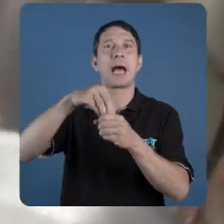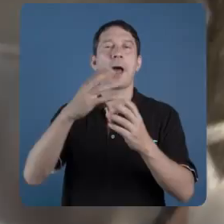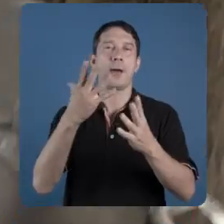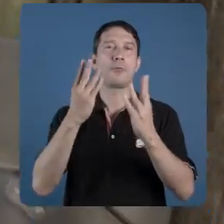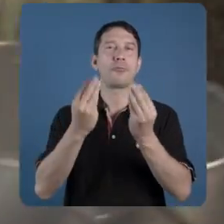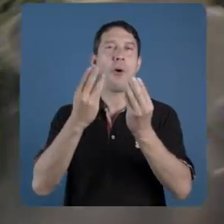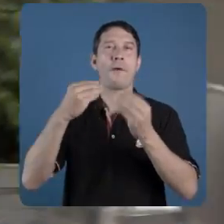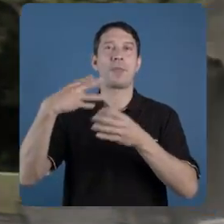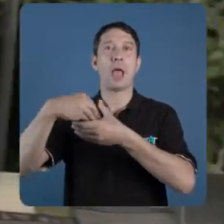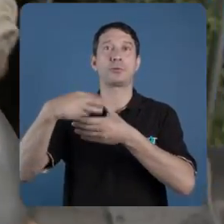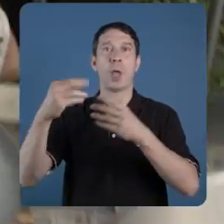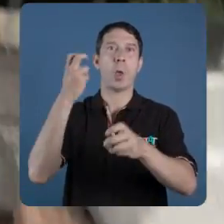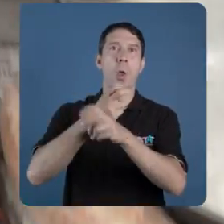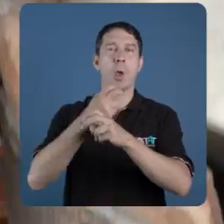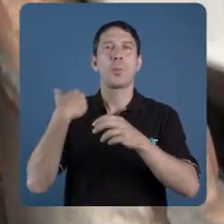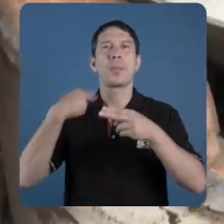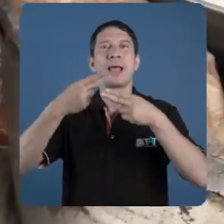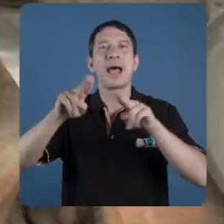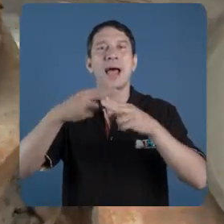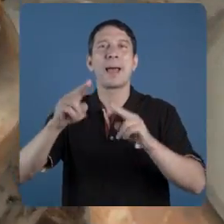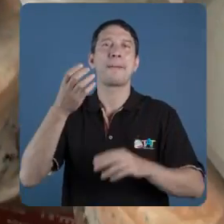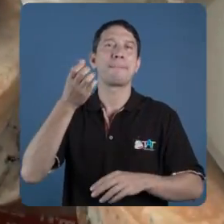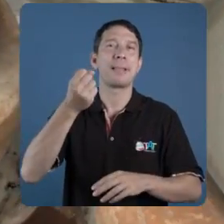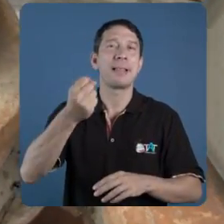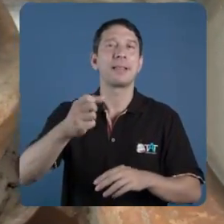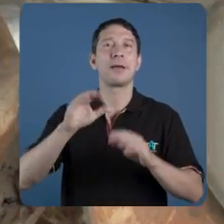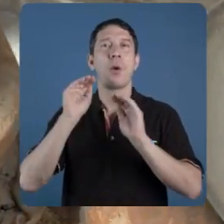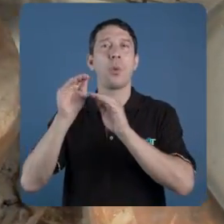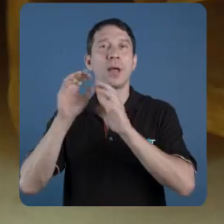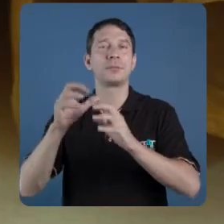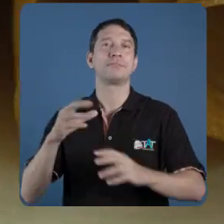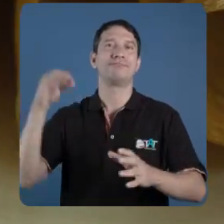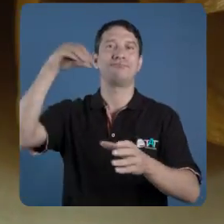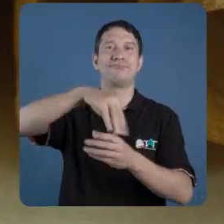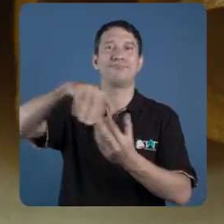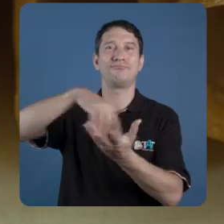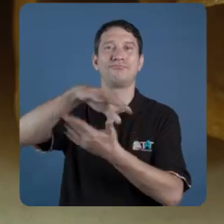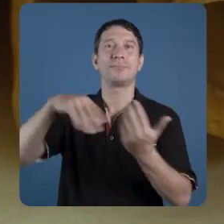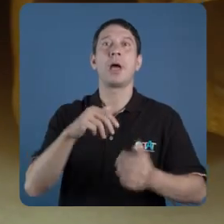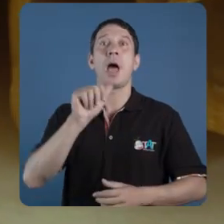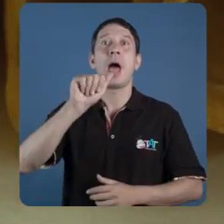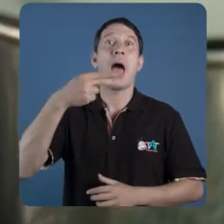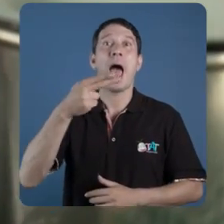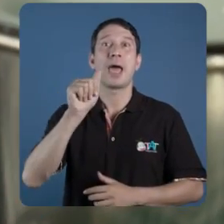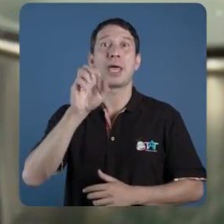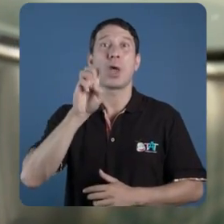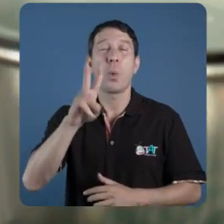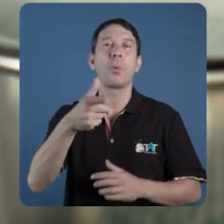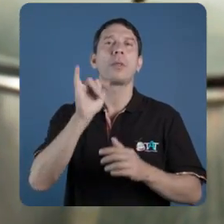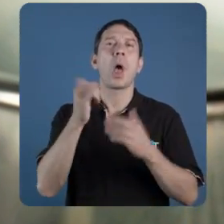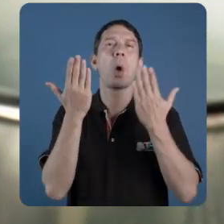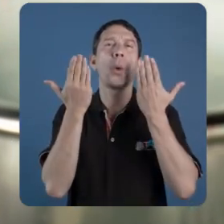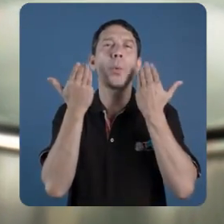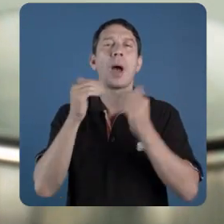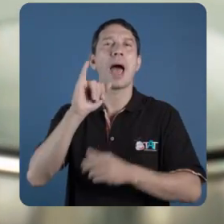and deliciously tender in the middle. The flavors of coconut milk, egg yolk, and brown sugar a delight. Or cool down